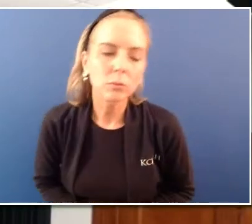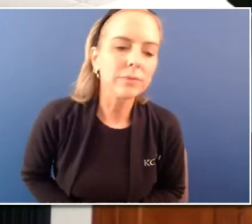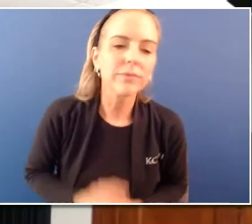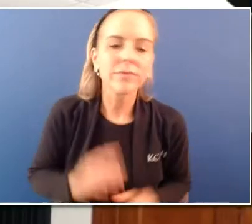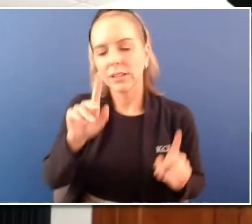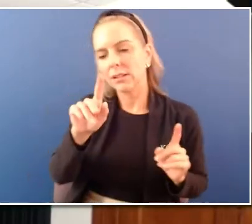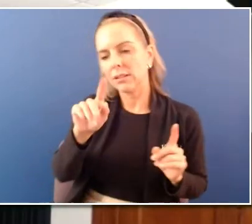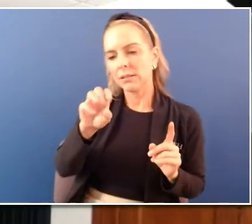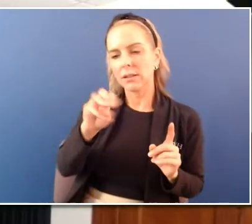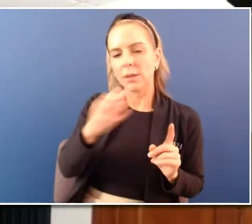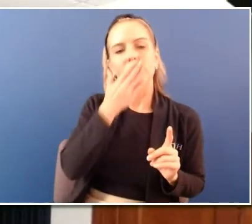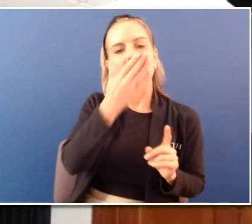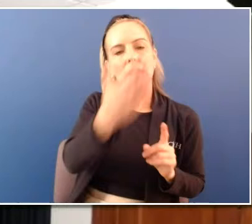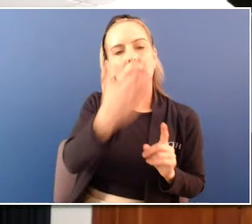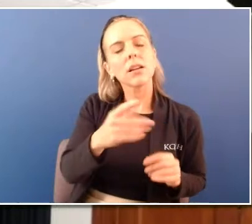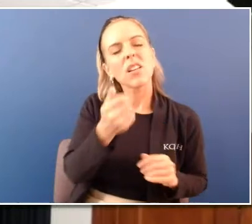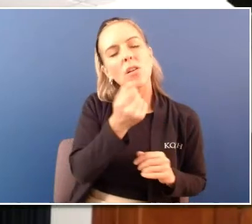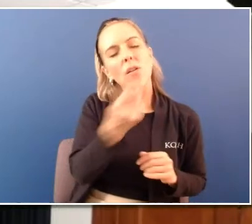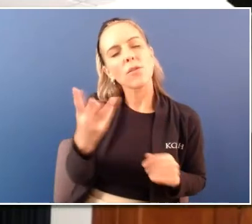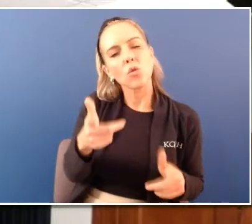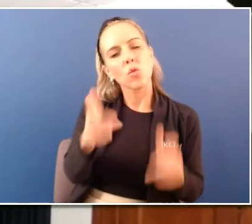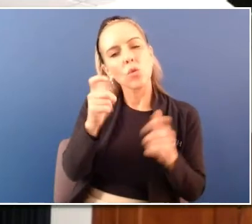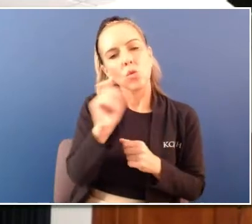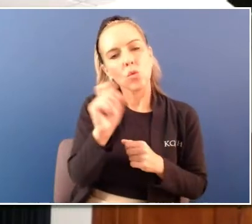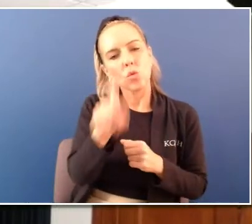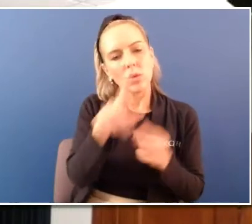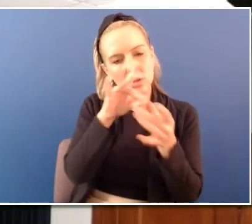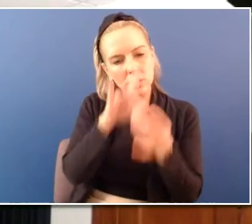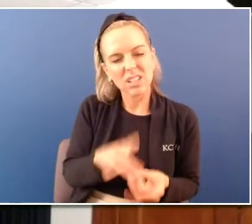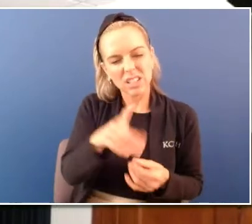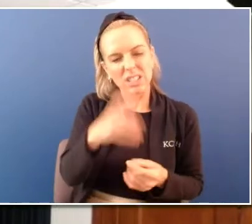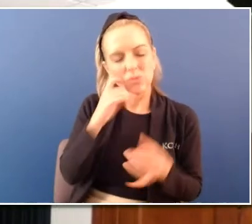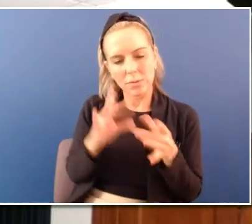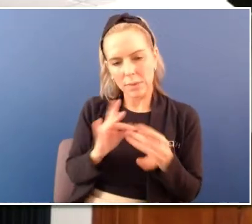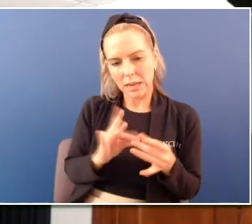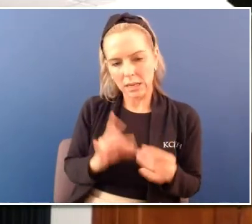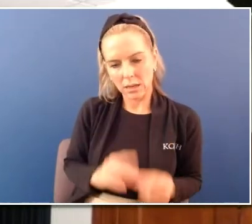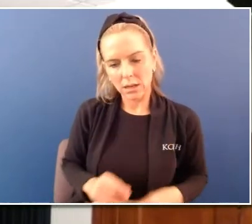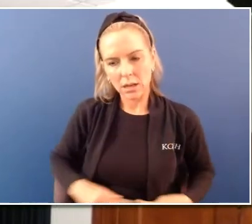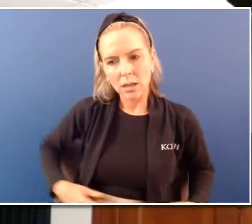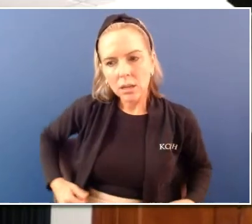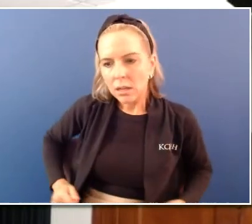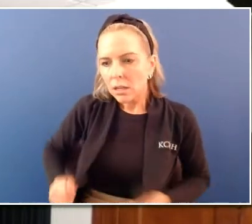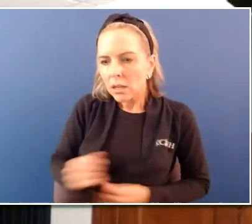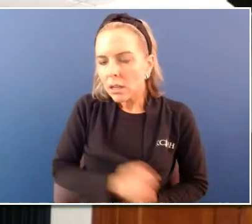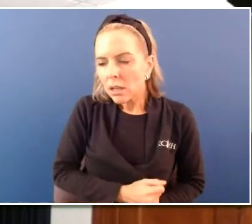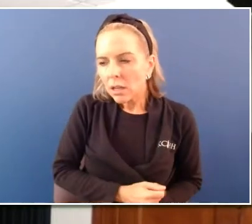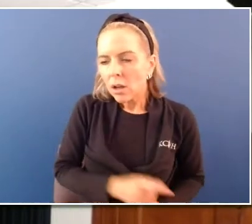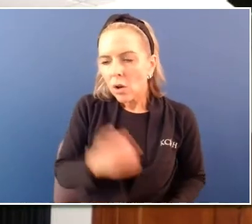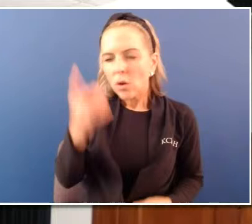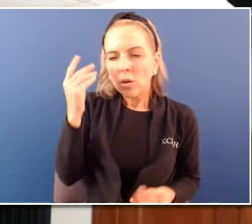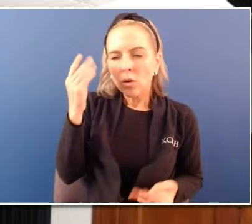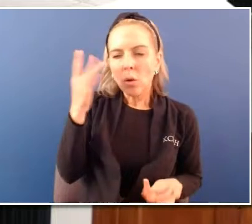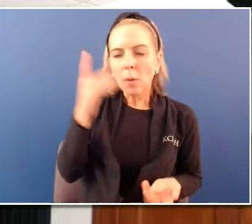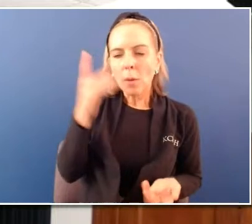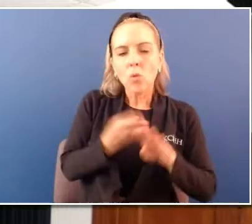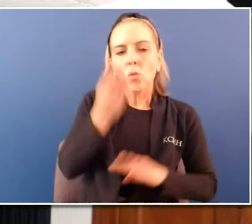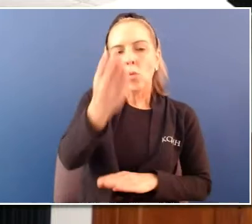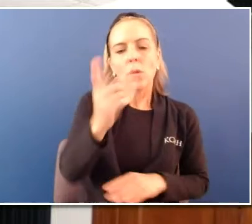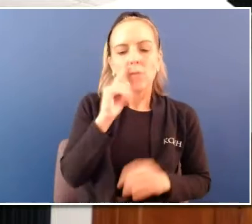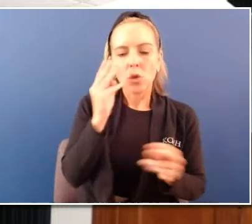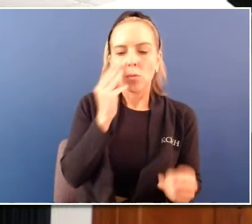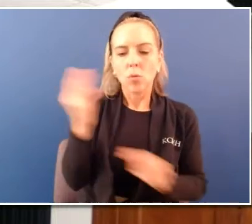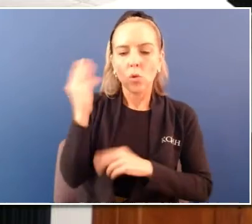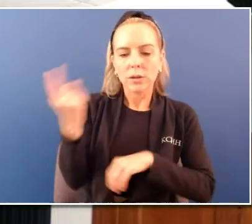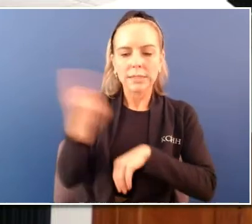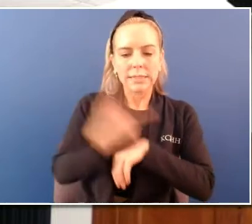you. A couple of quick questions based on things you mentioned today. Do you have a date in mind for submitting the Memorial Day storm